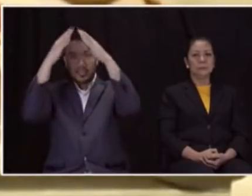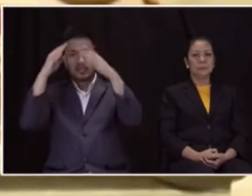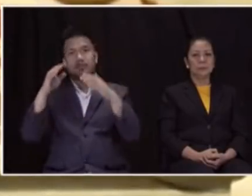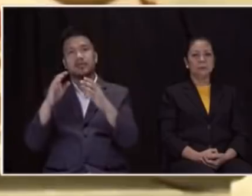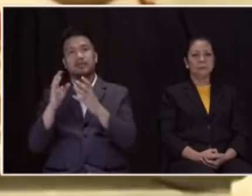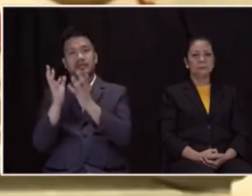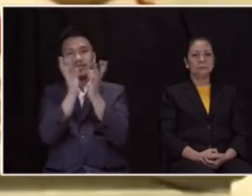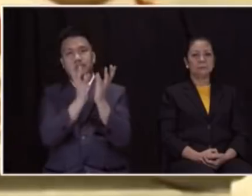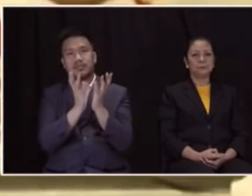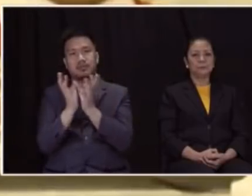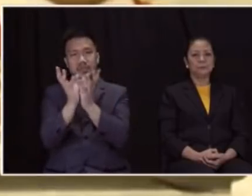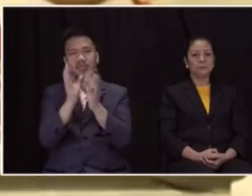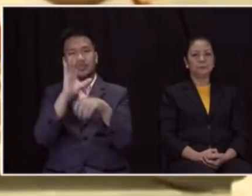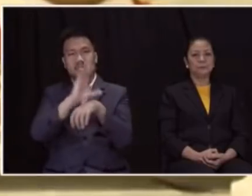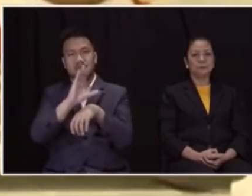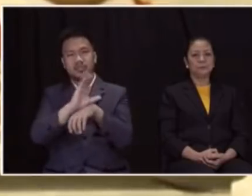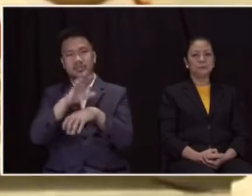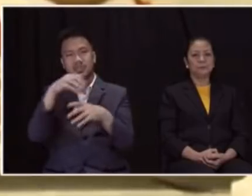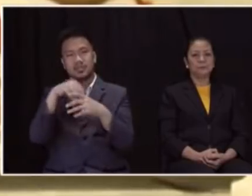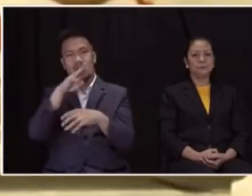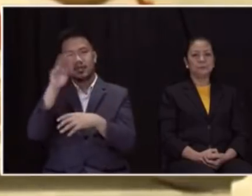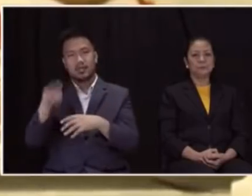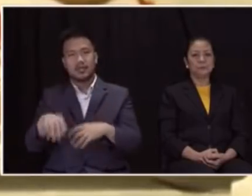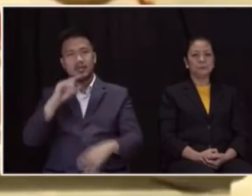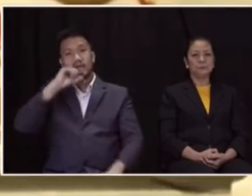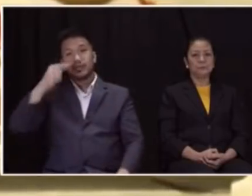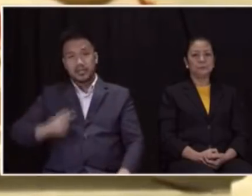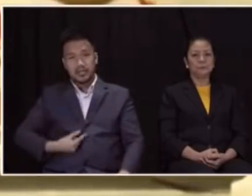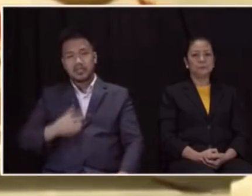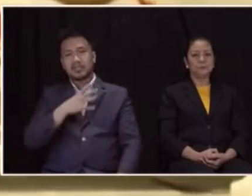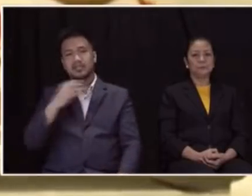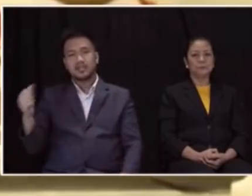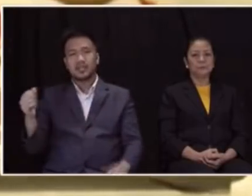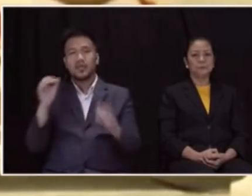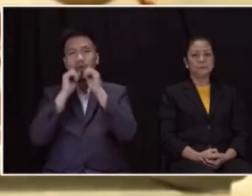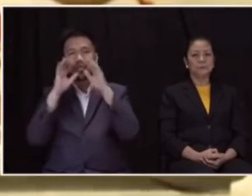Manila, greetings and apostolic blessings.